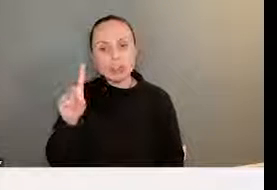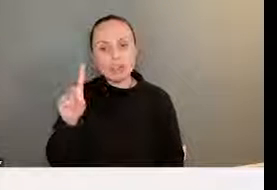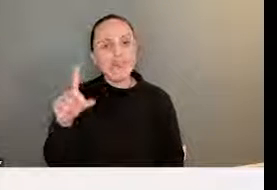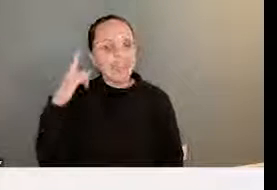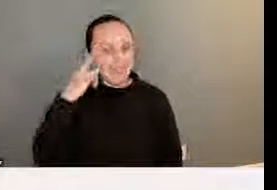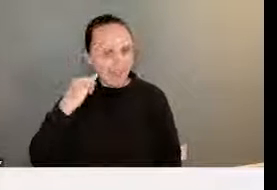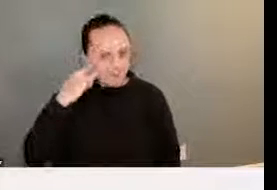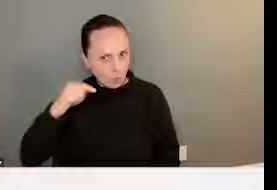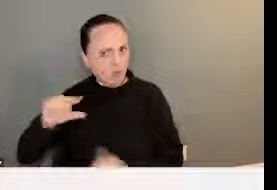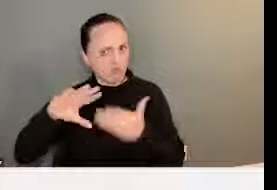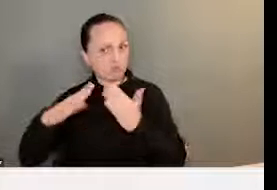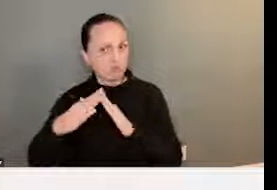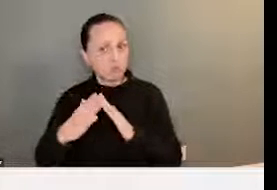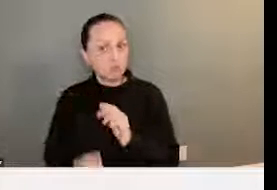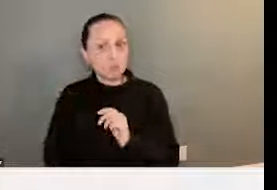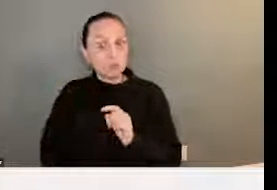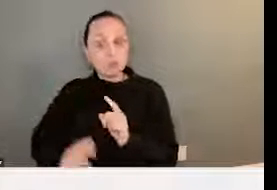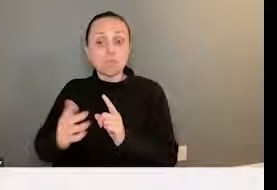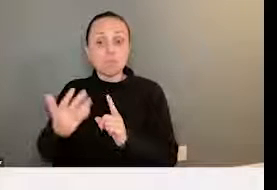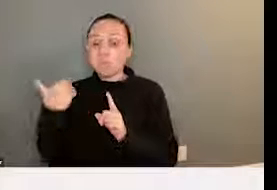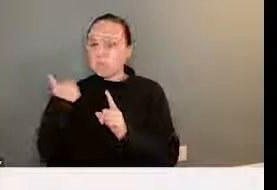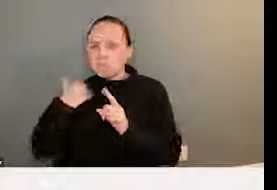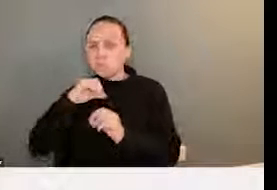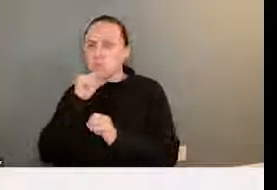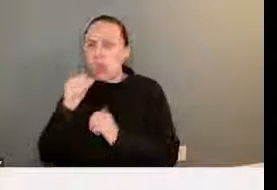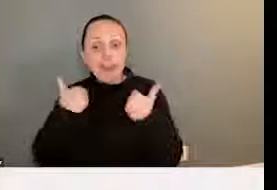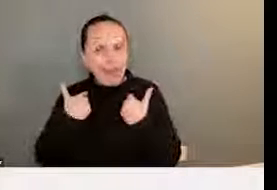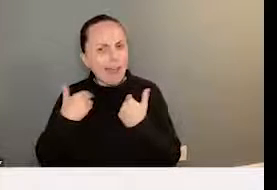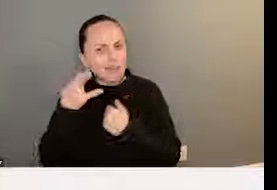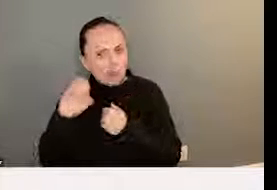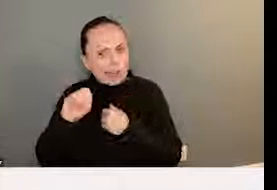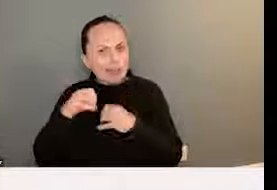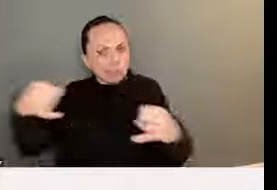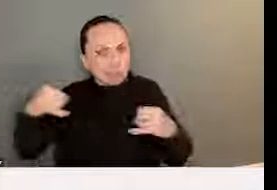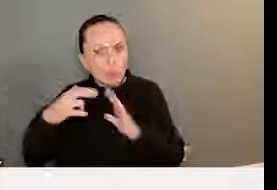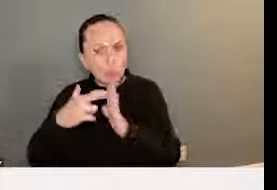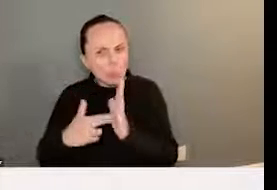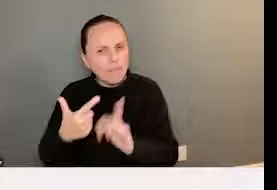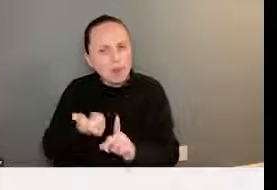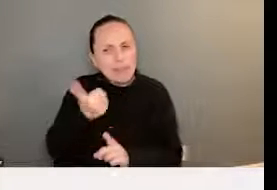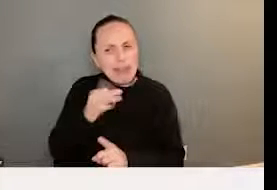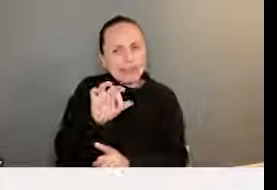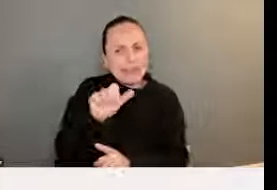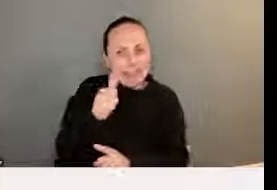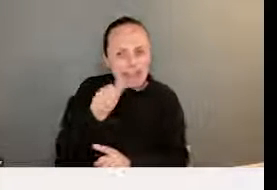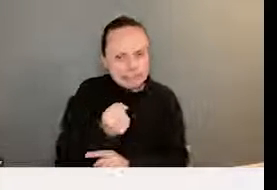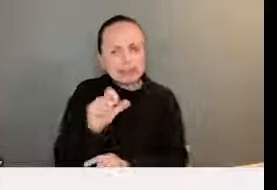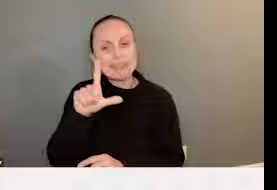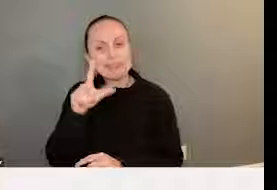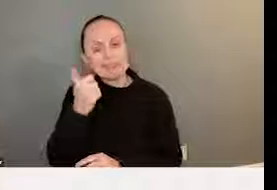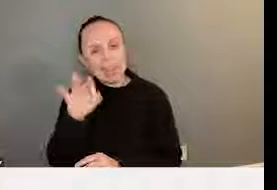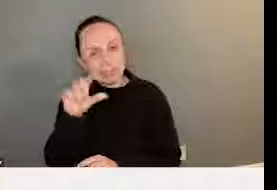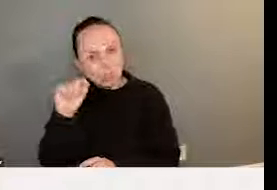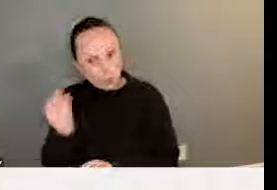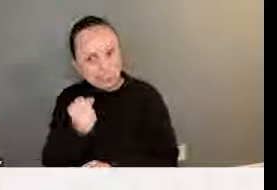neighborhood that didn't have many of the racial covenants that existed at the time in the 1910s, 20s, and 30s. But